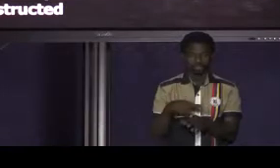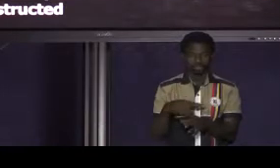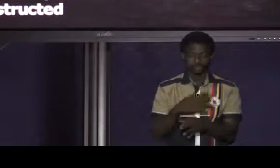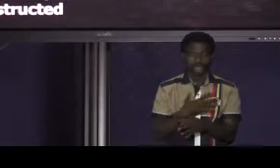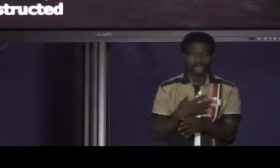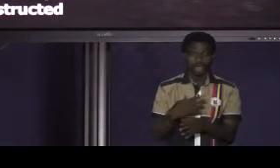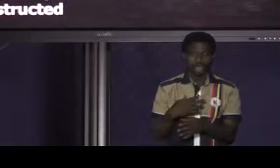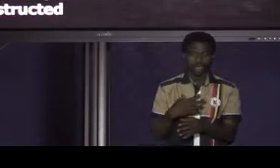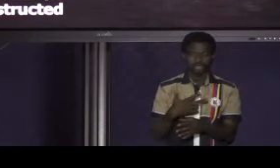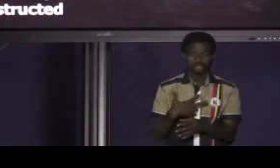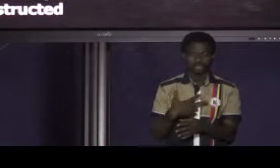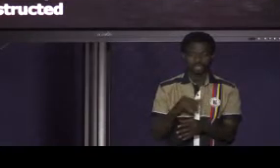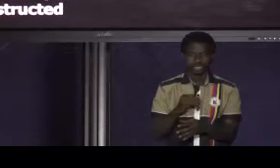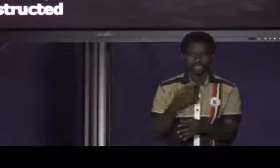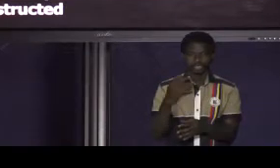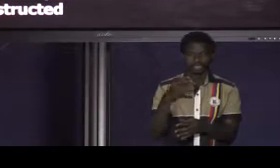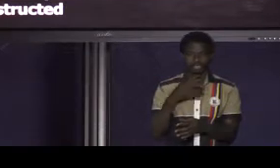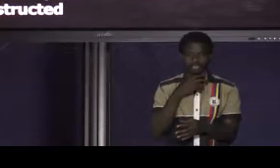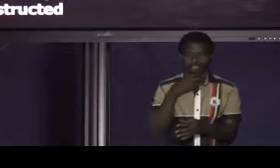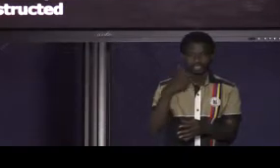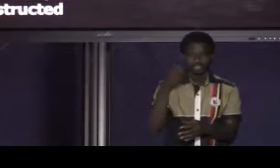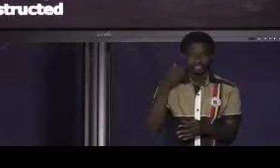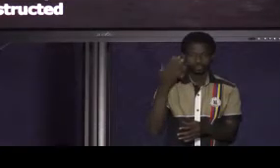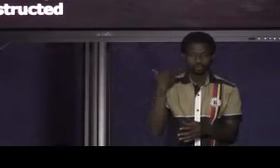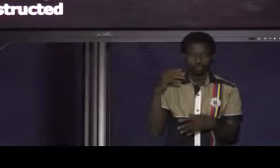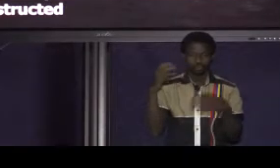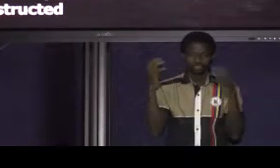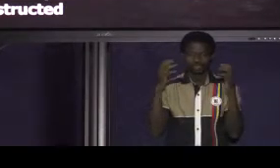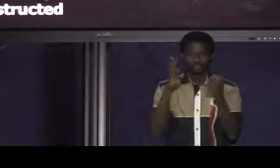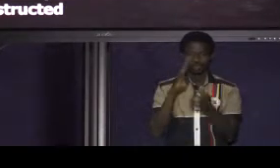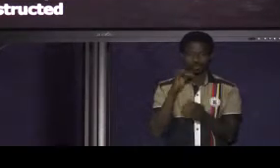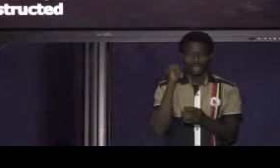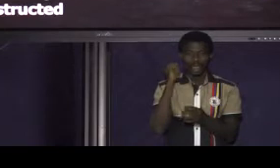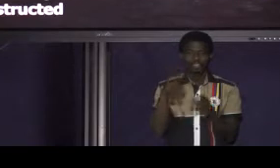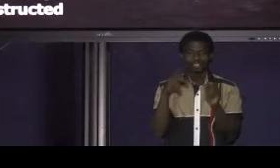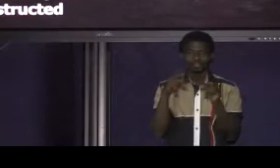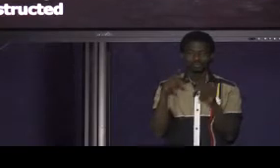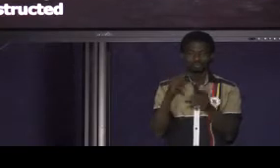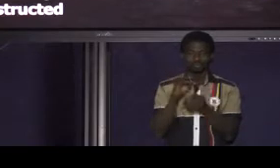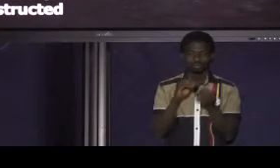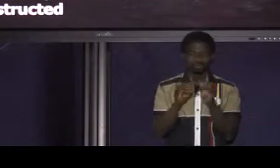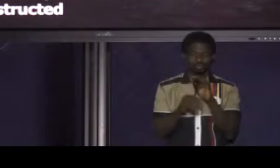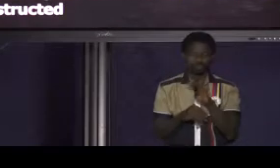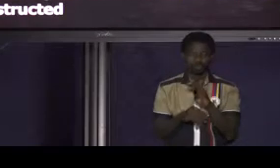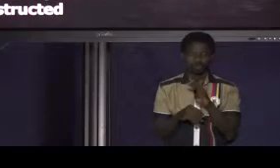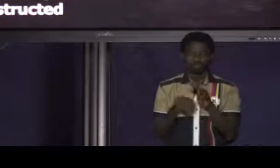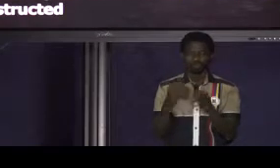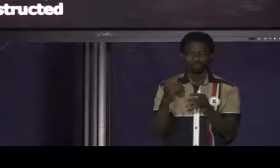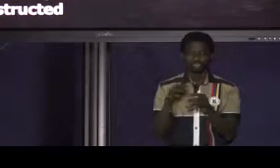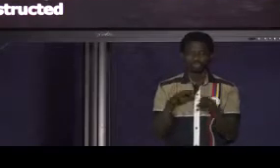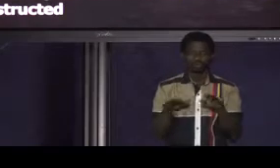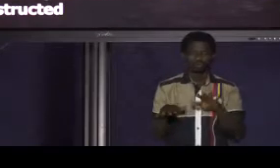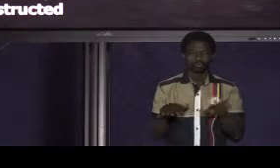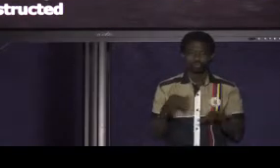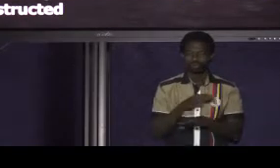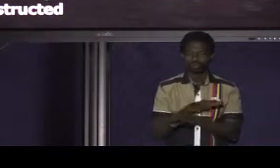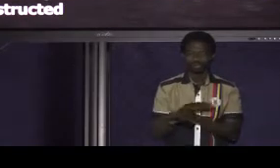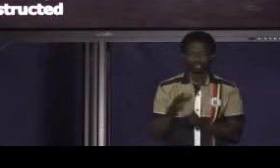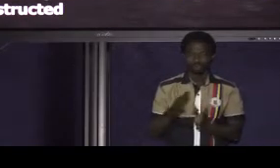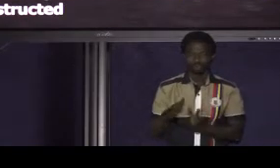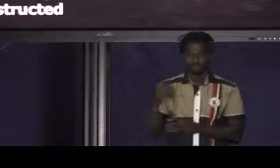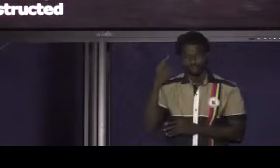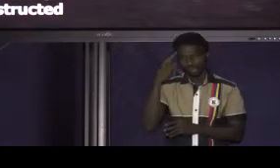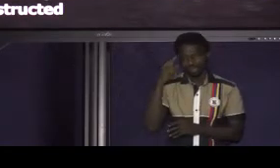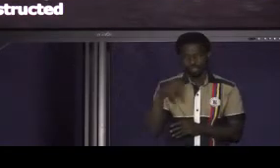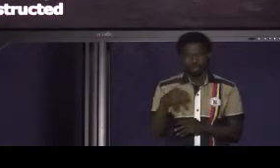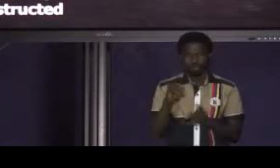3, the chief was celebrated by his people. 4, the pupils did not prepare for the test,